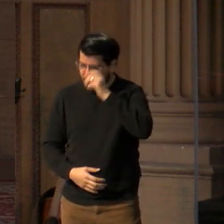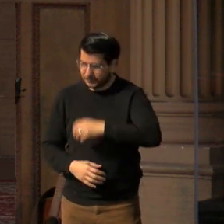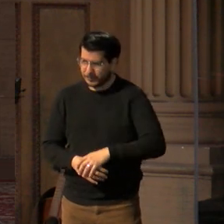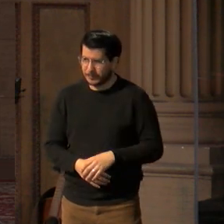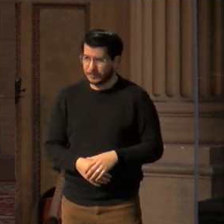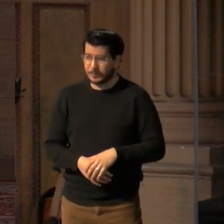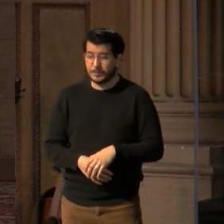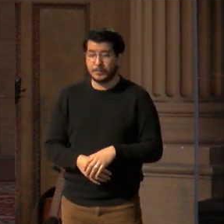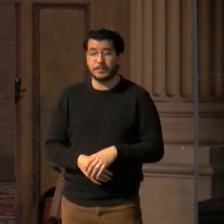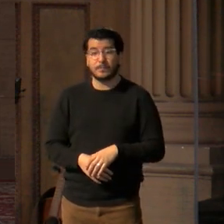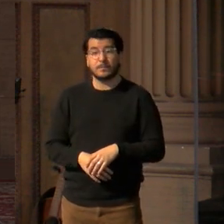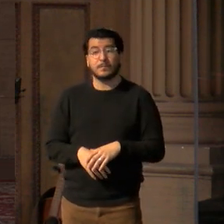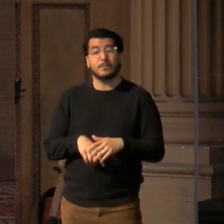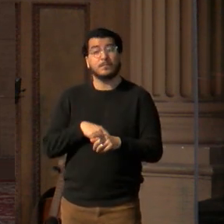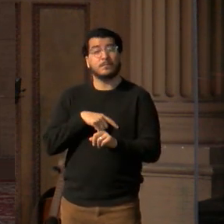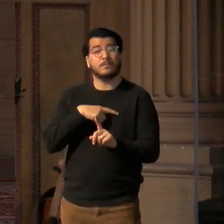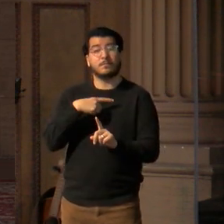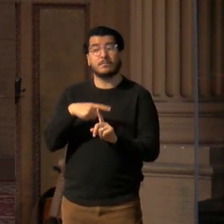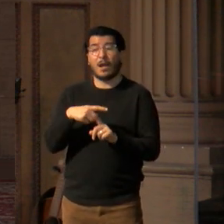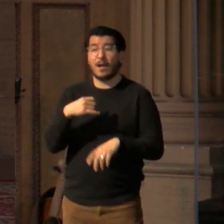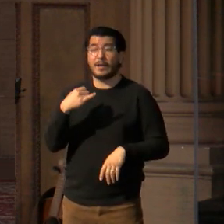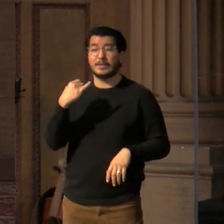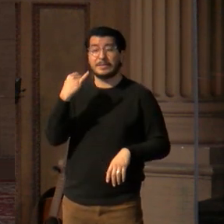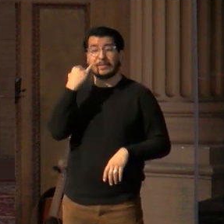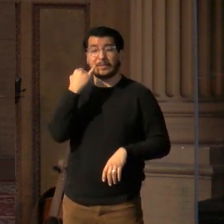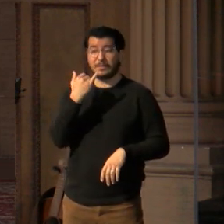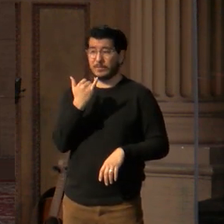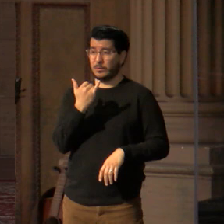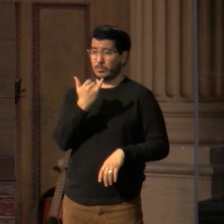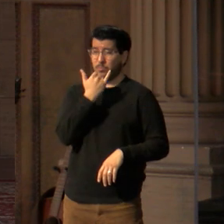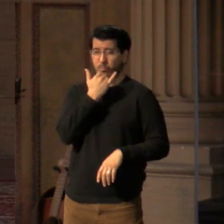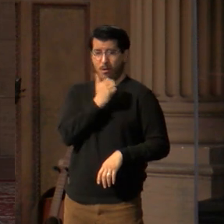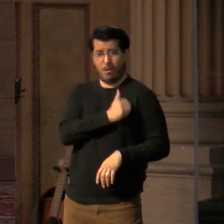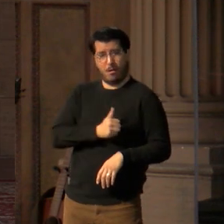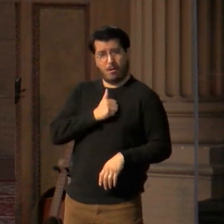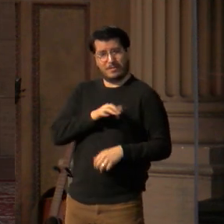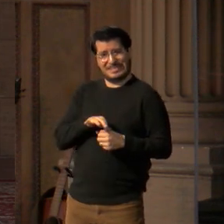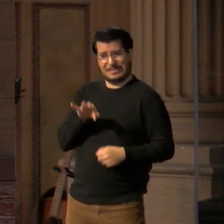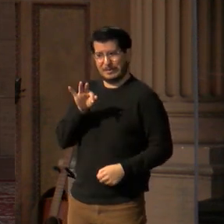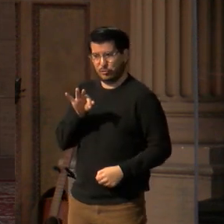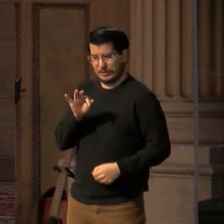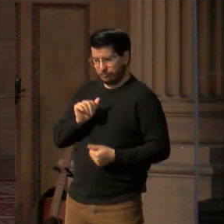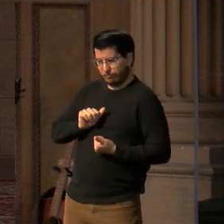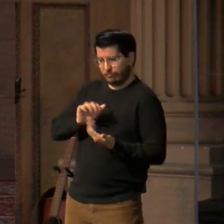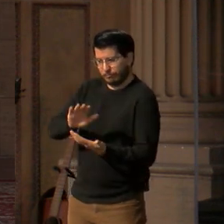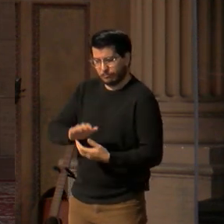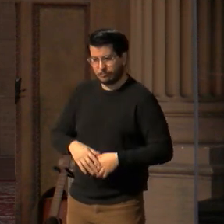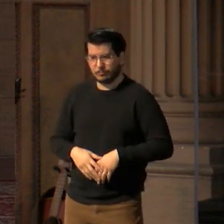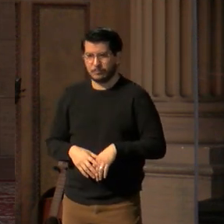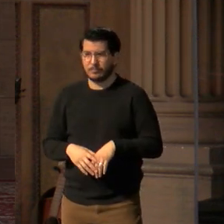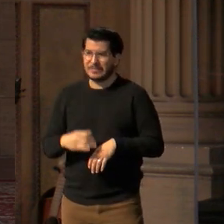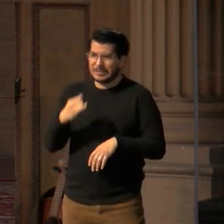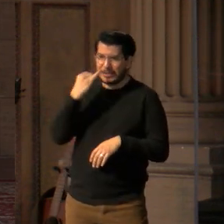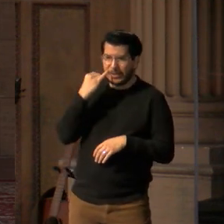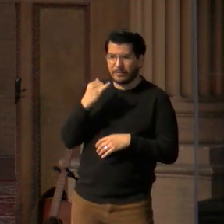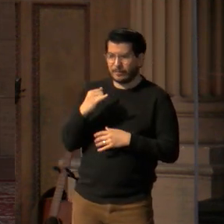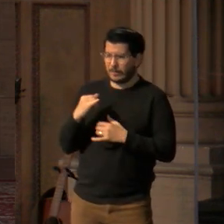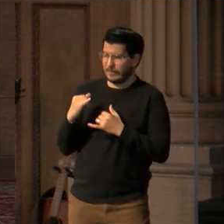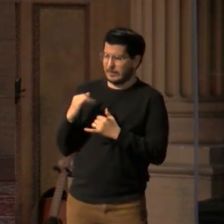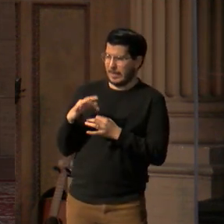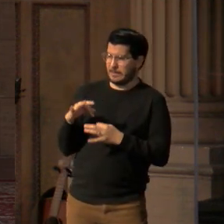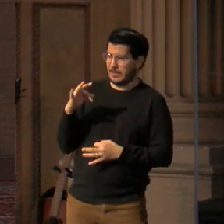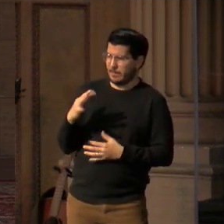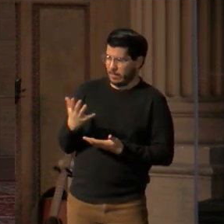Also, we're doing this wrong if we have the wrong spirit toward others. We're only judging rightly if we have the same spirit toward others